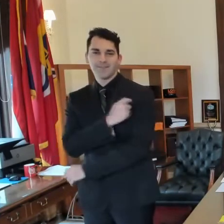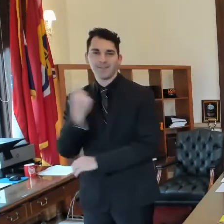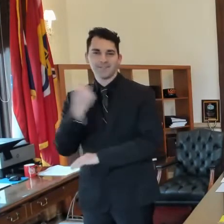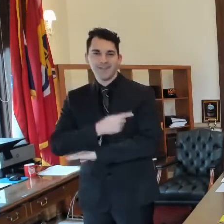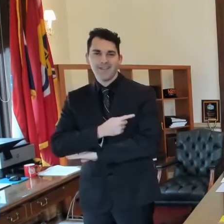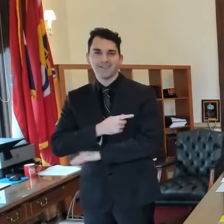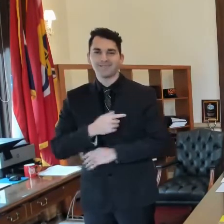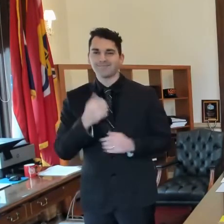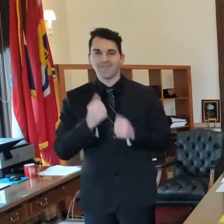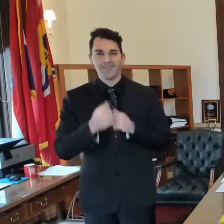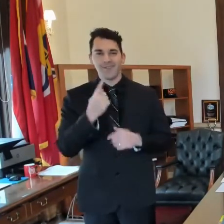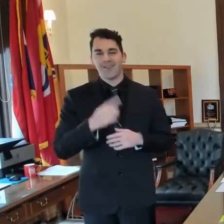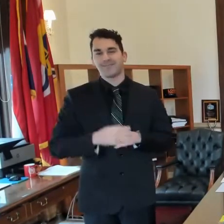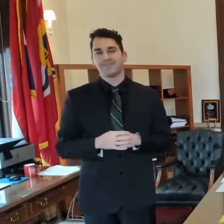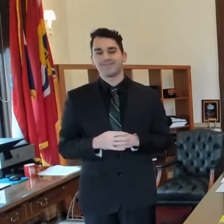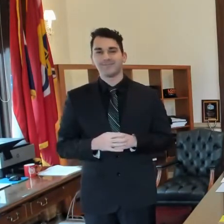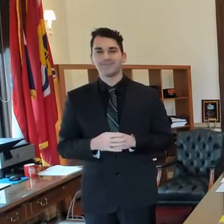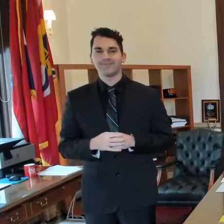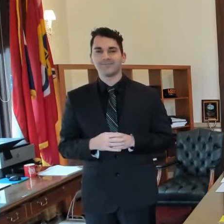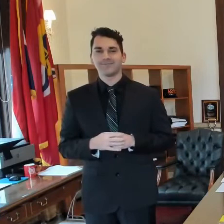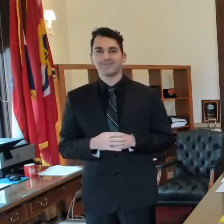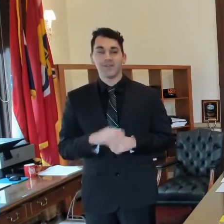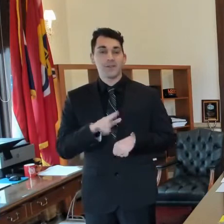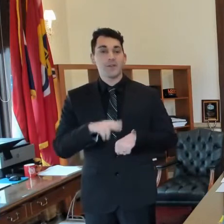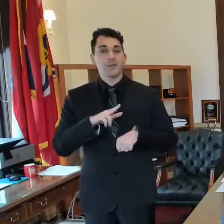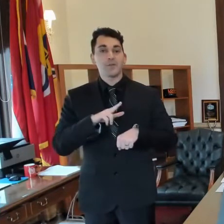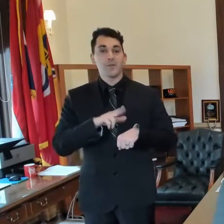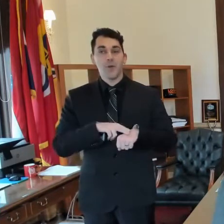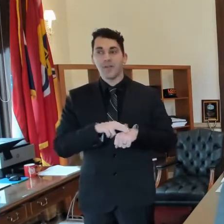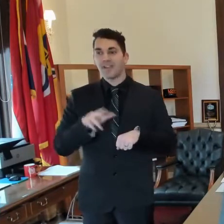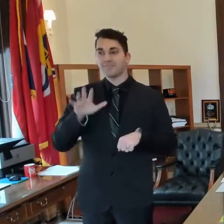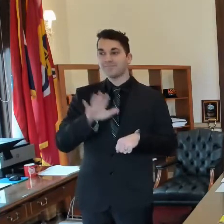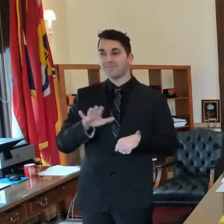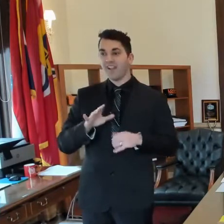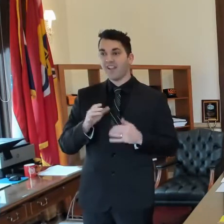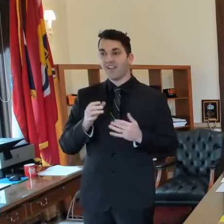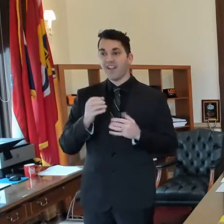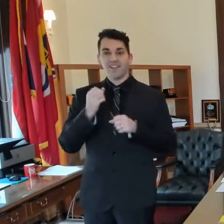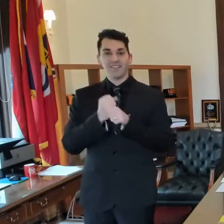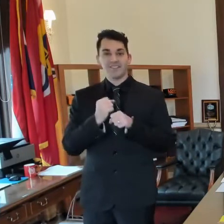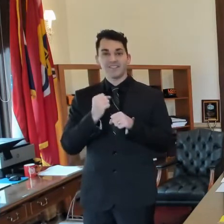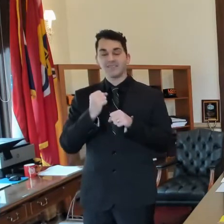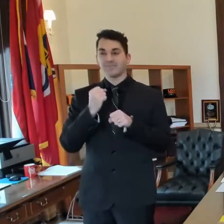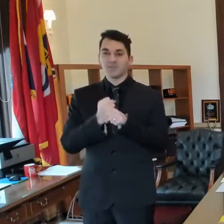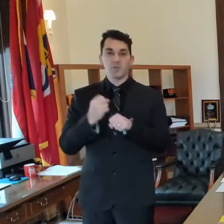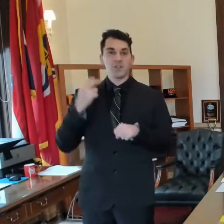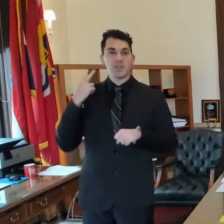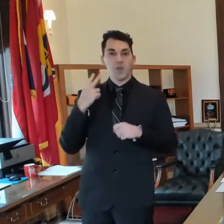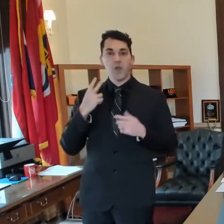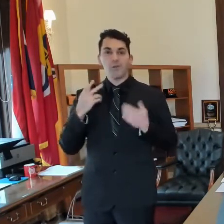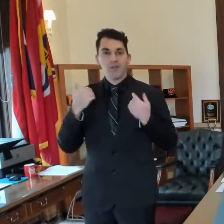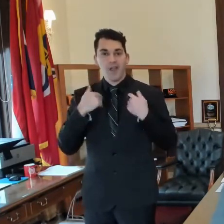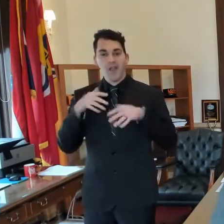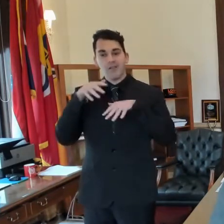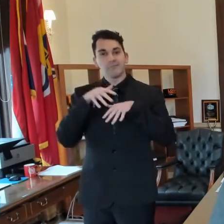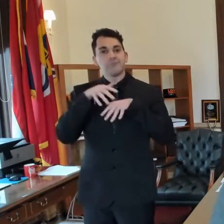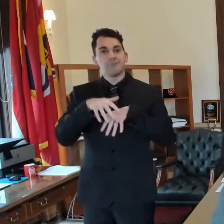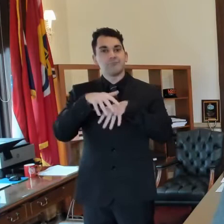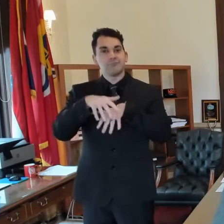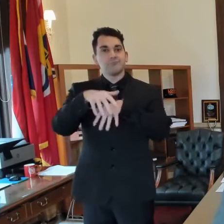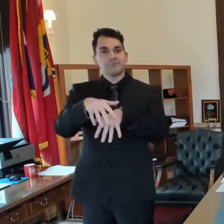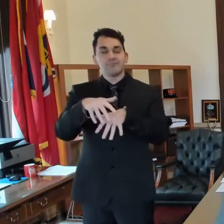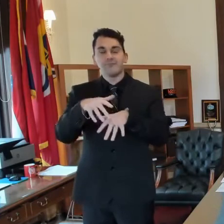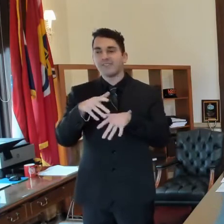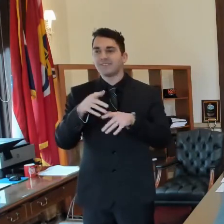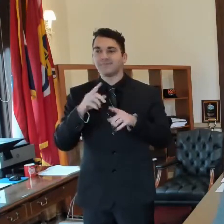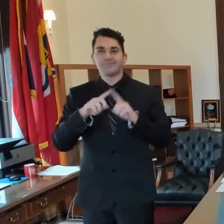Normally, we're having a parade right about now, but I guess it's just as well because it's raining out there and we might not have been